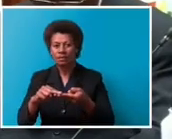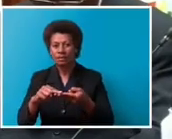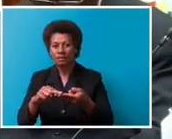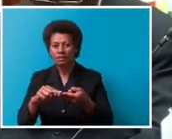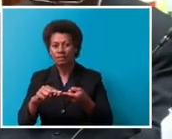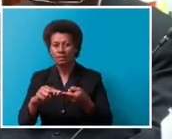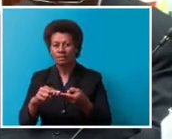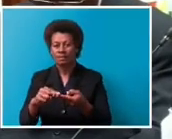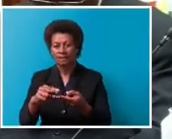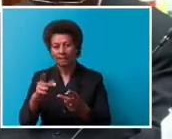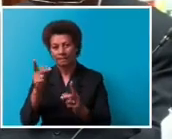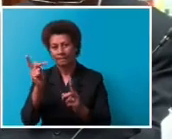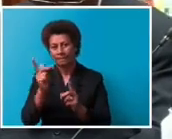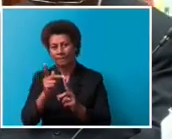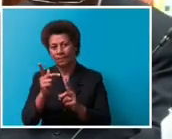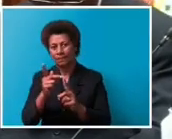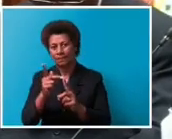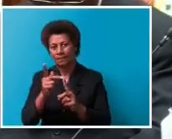sense of purpose.